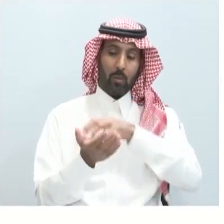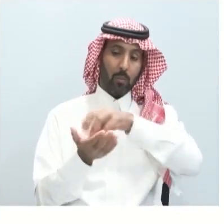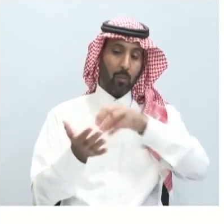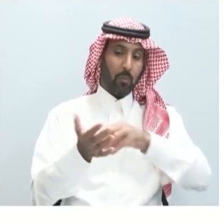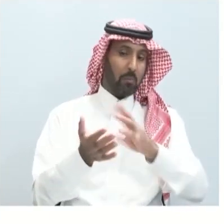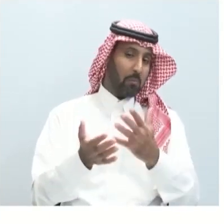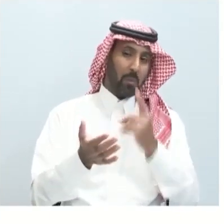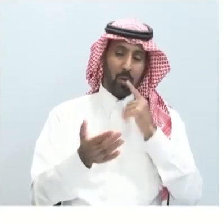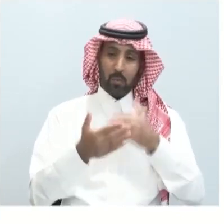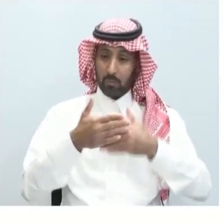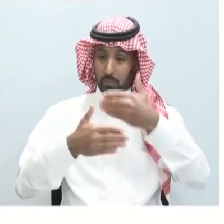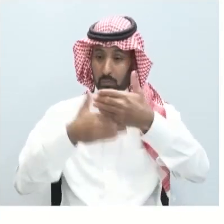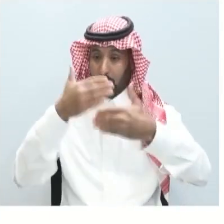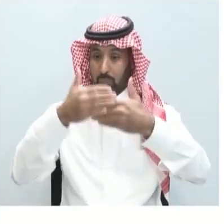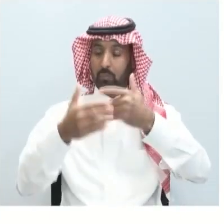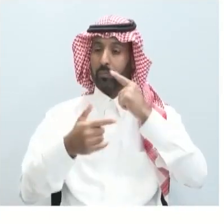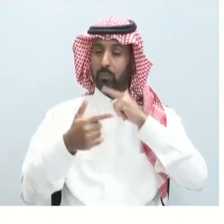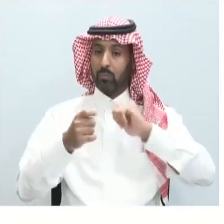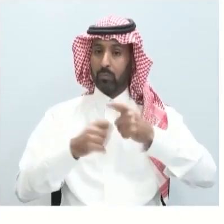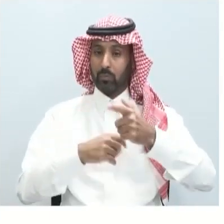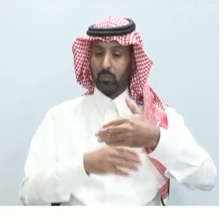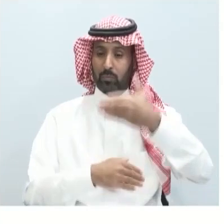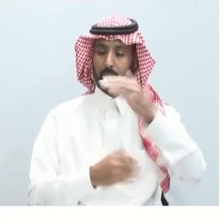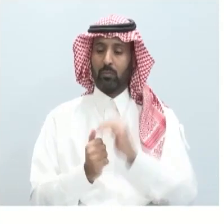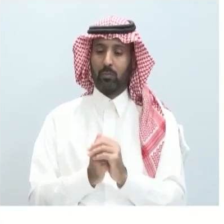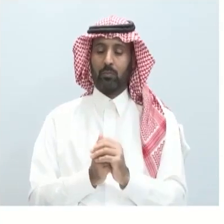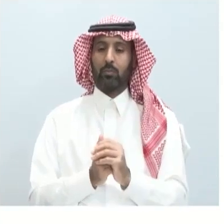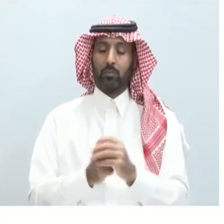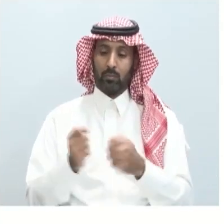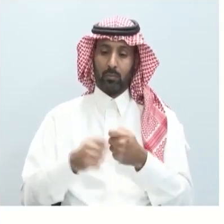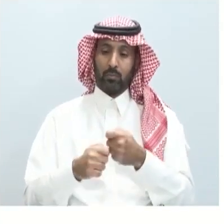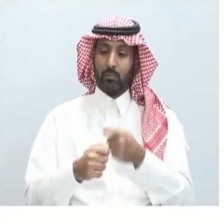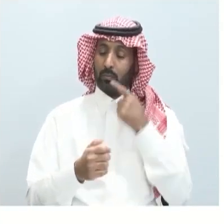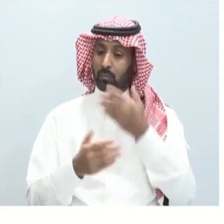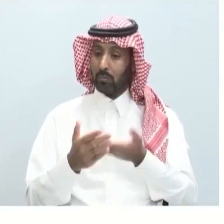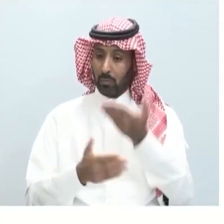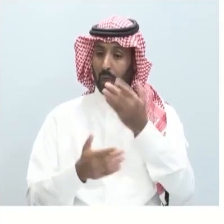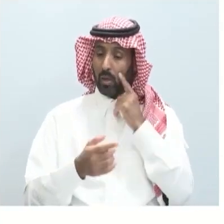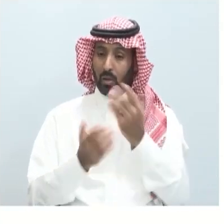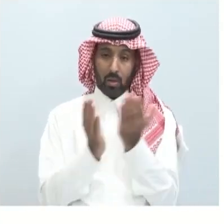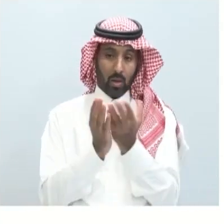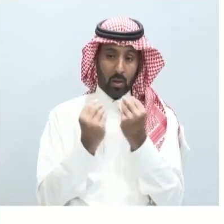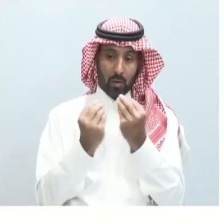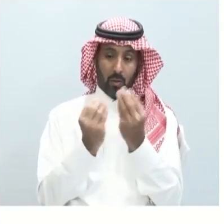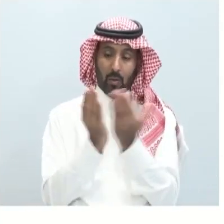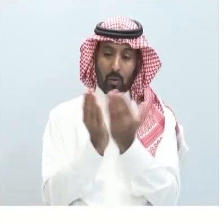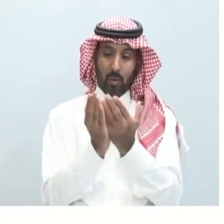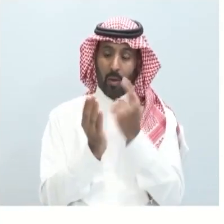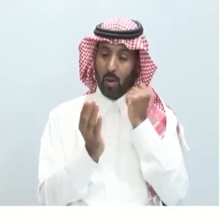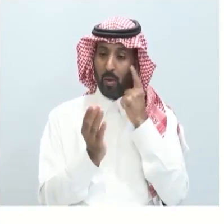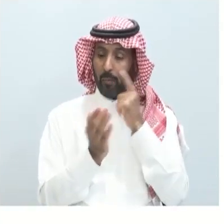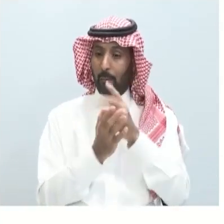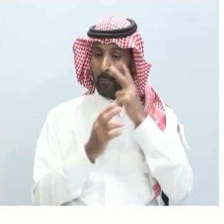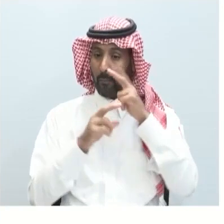might develop. Let's see the answer here. Business, education, production, science, scientific